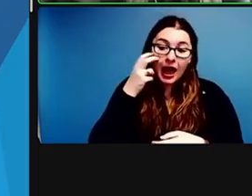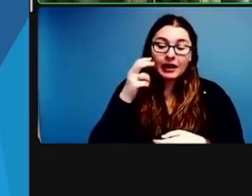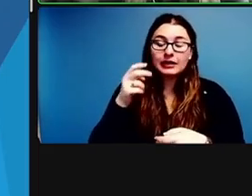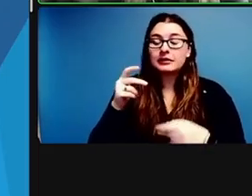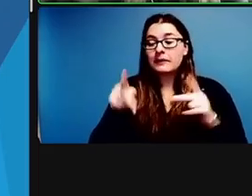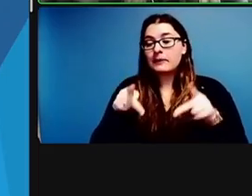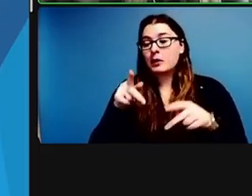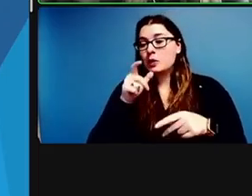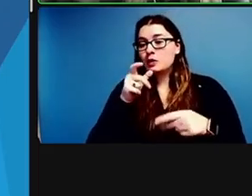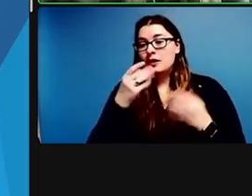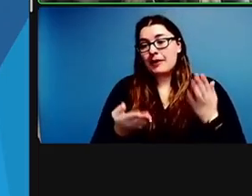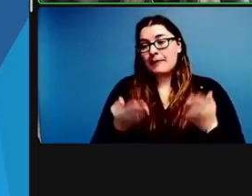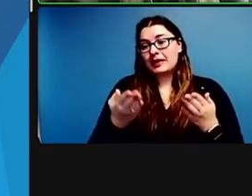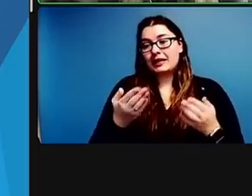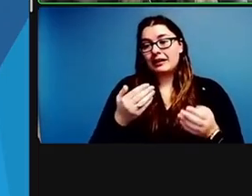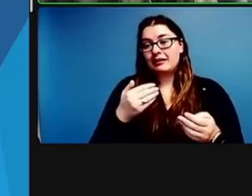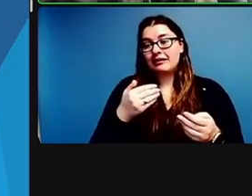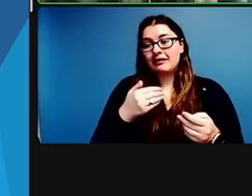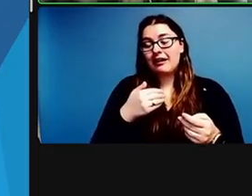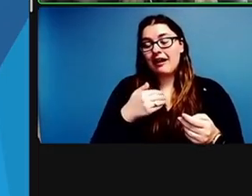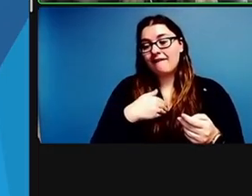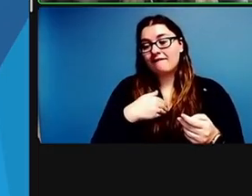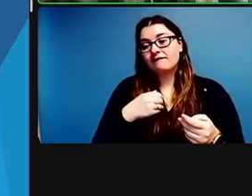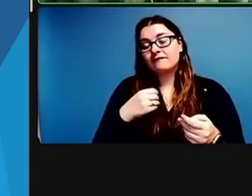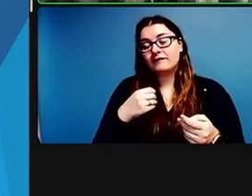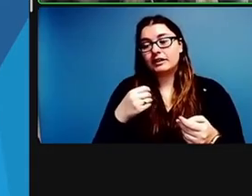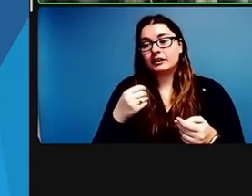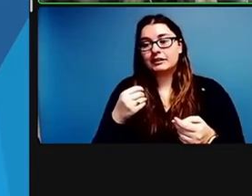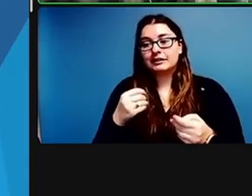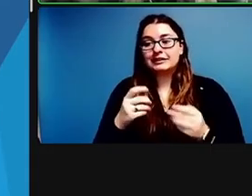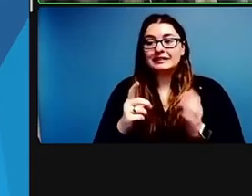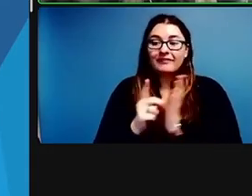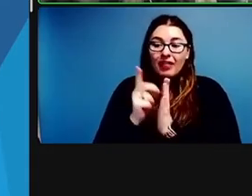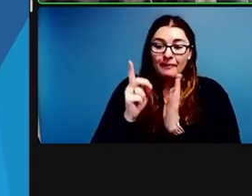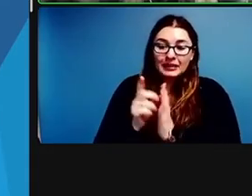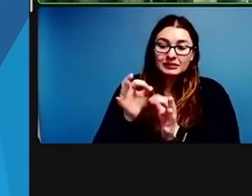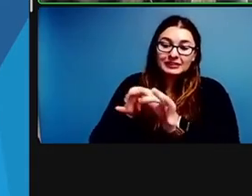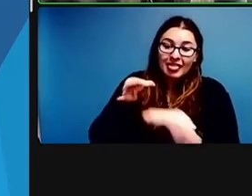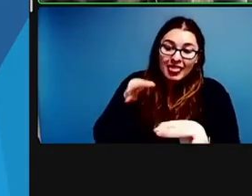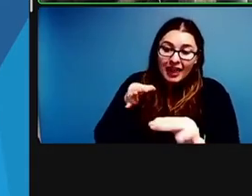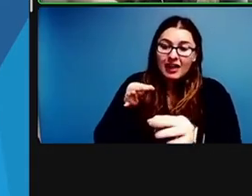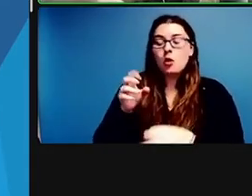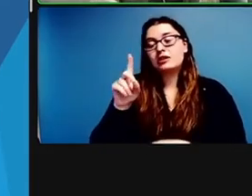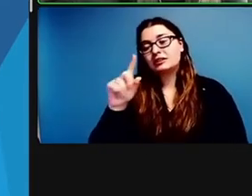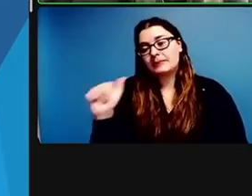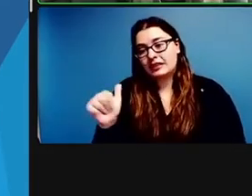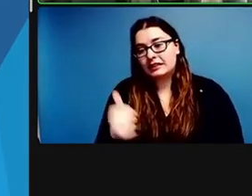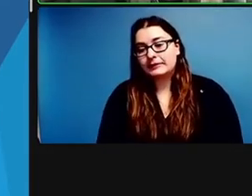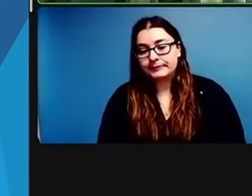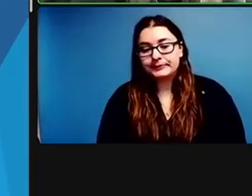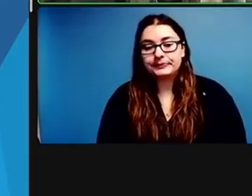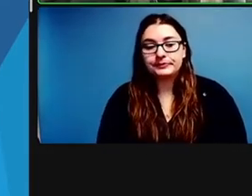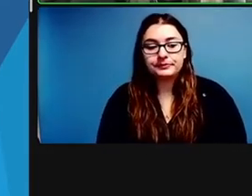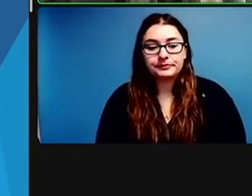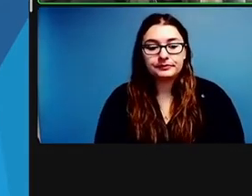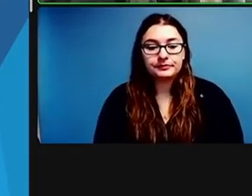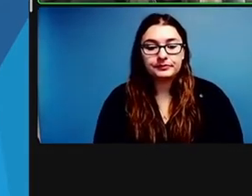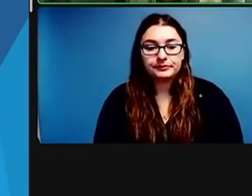individuals who may have or who are known to have developmental delays or disabilities.